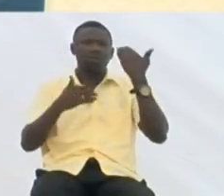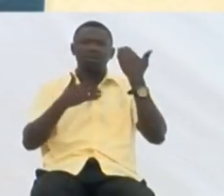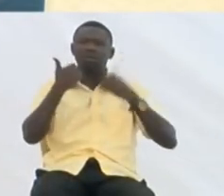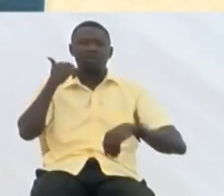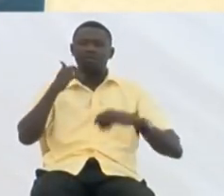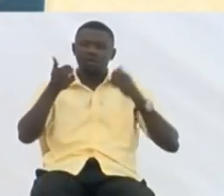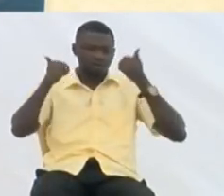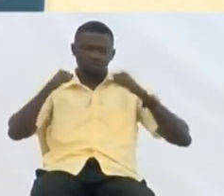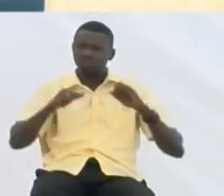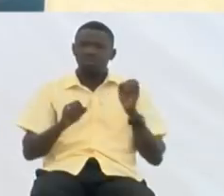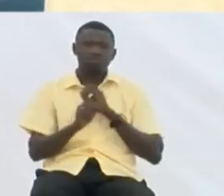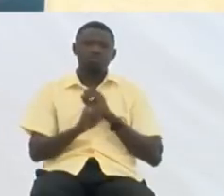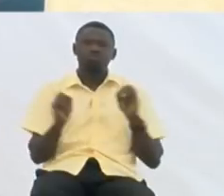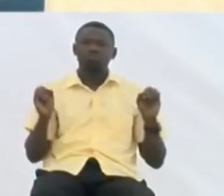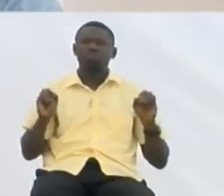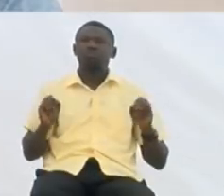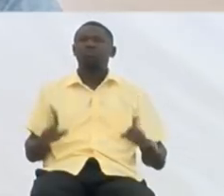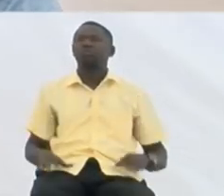court case.